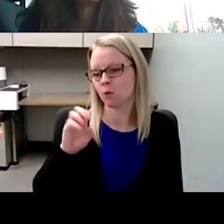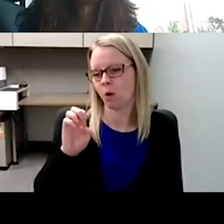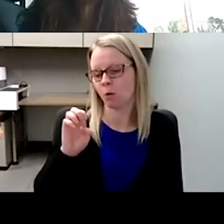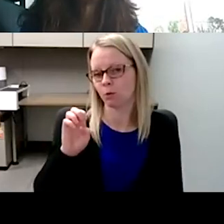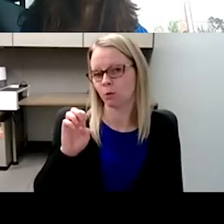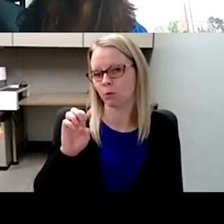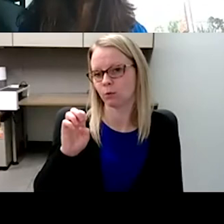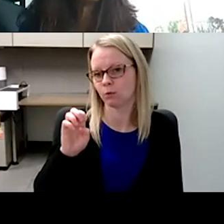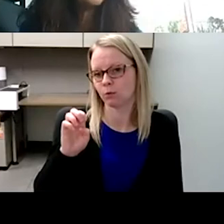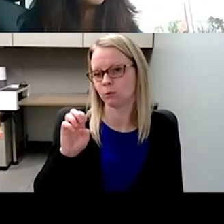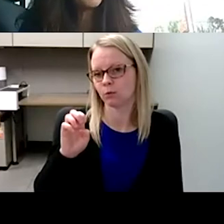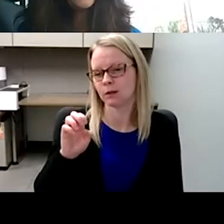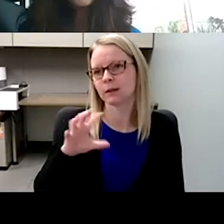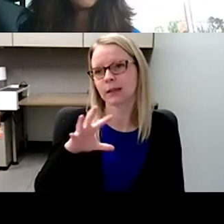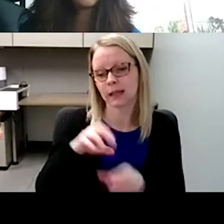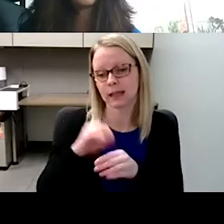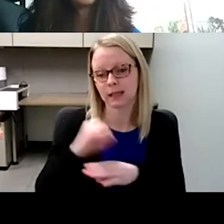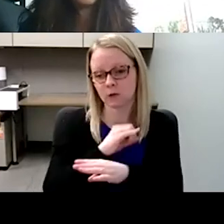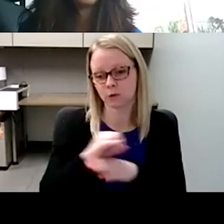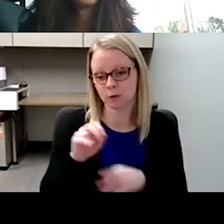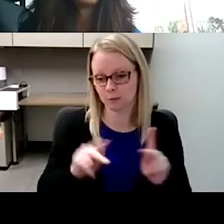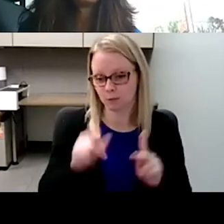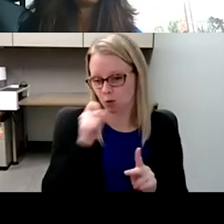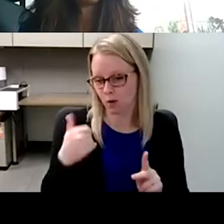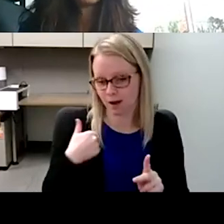find that folks that don't have that background,